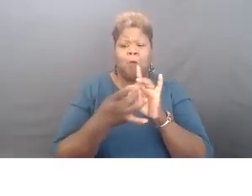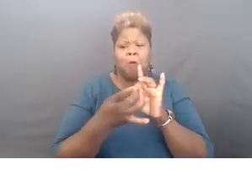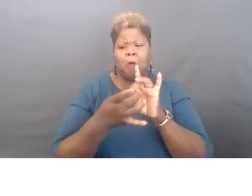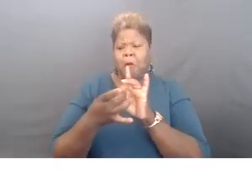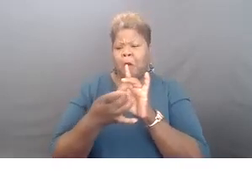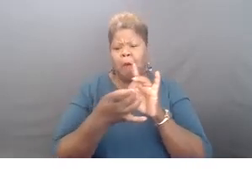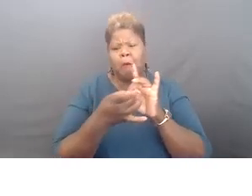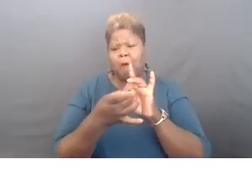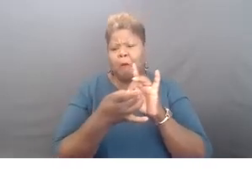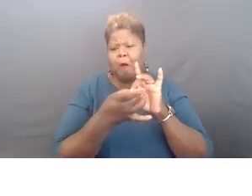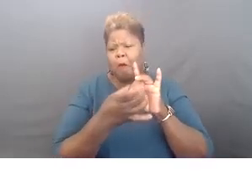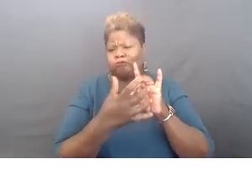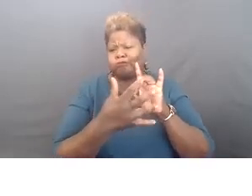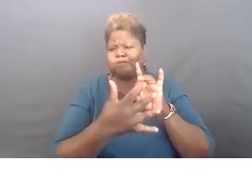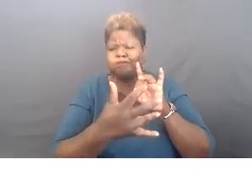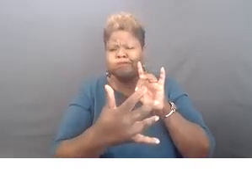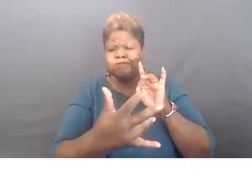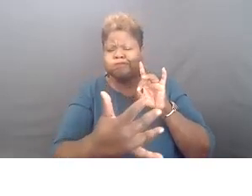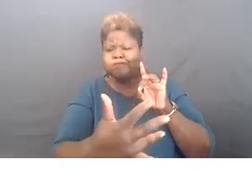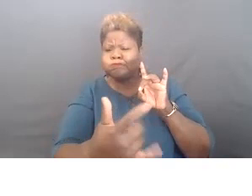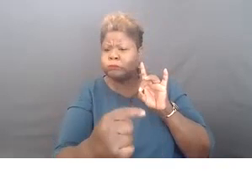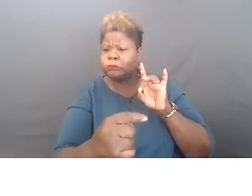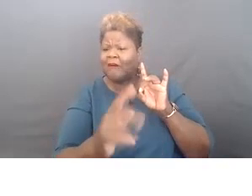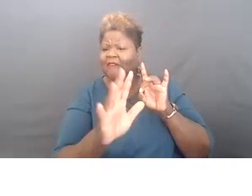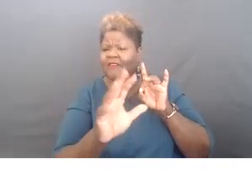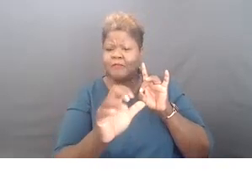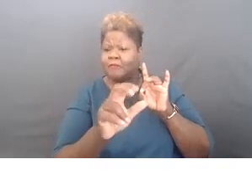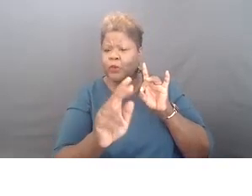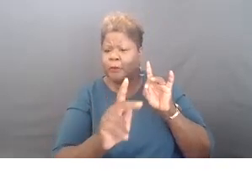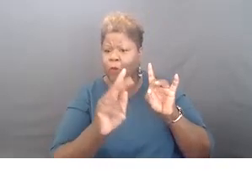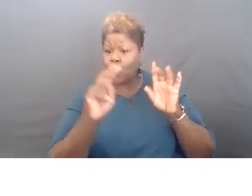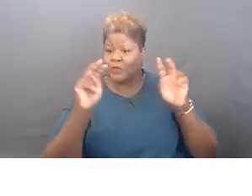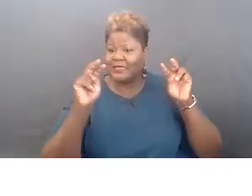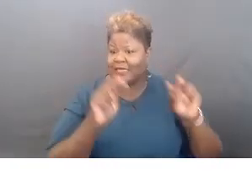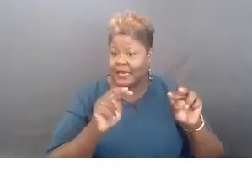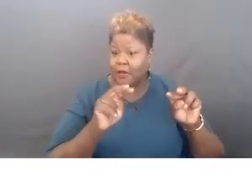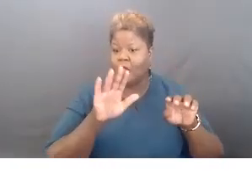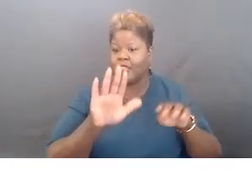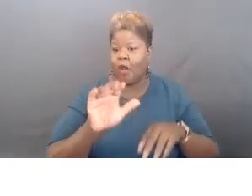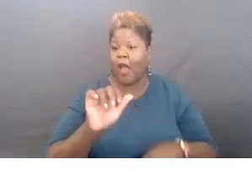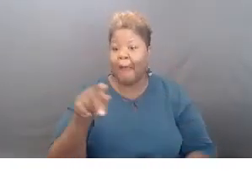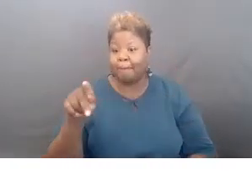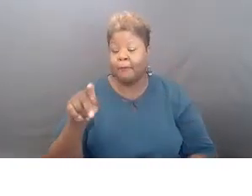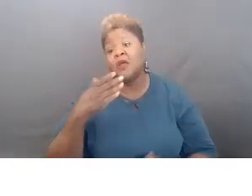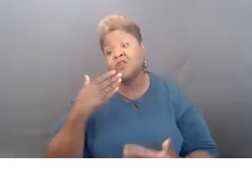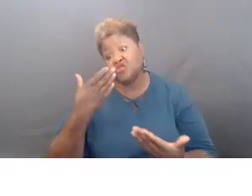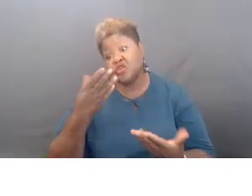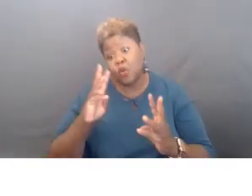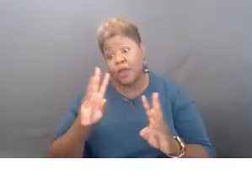the platform wants more people to see that new feature on their app. So it's a good way of doing those